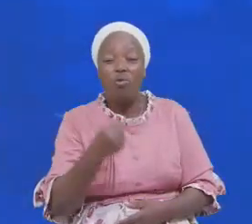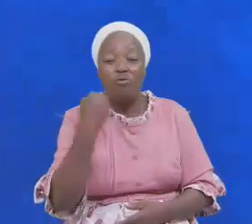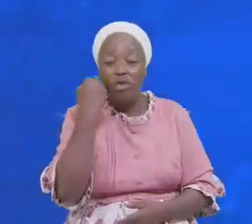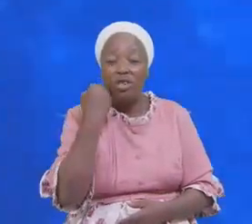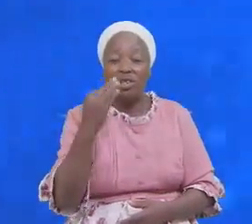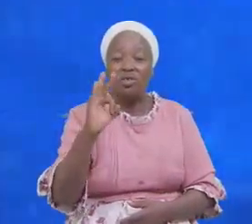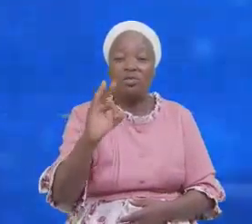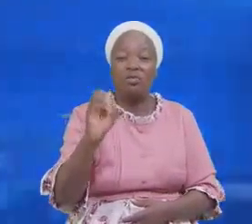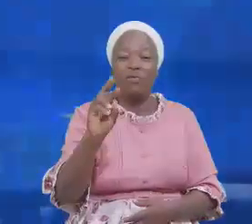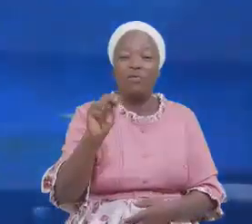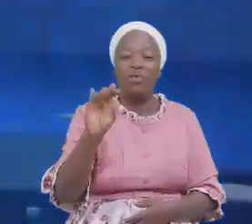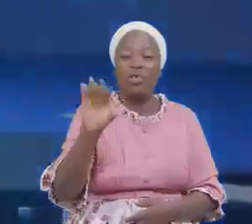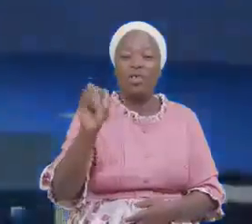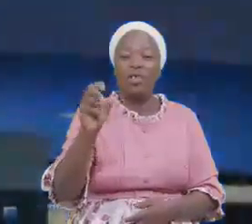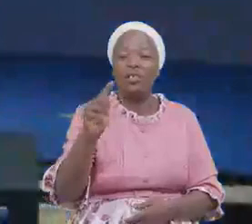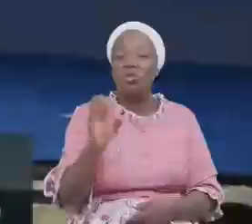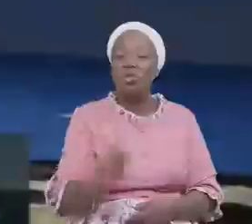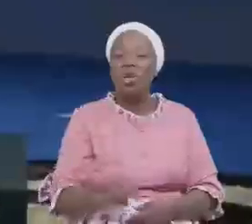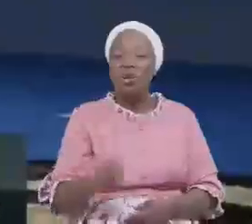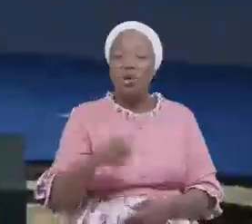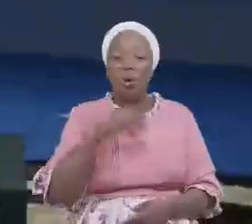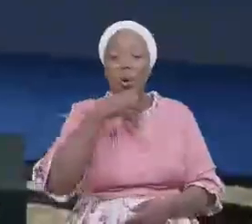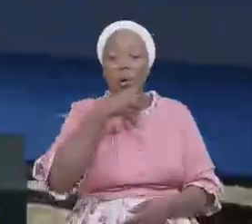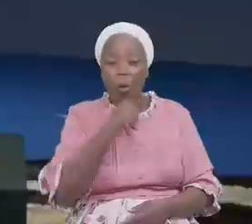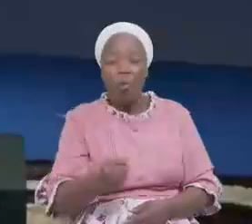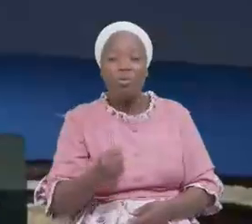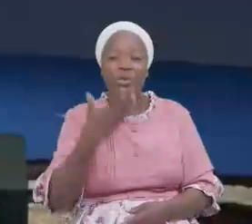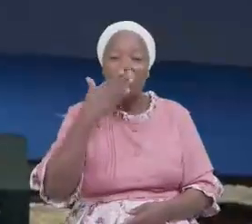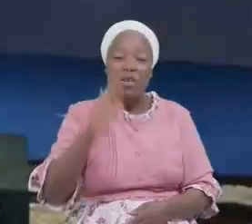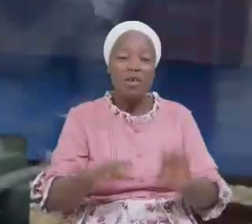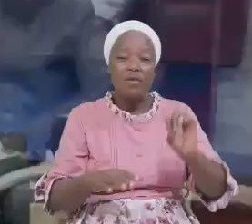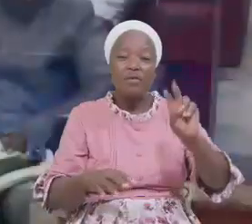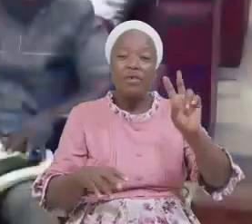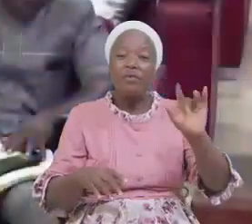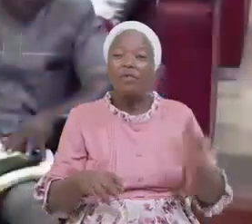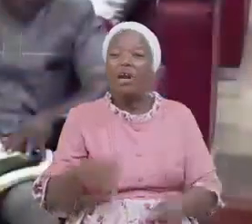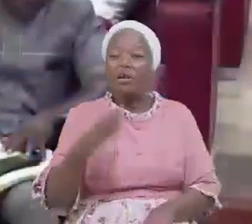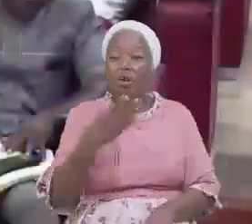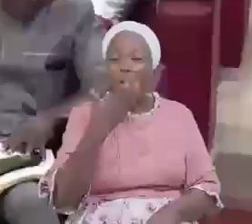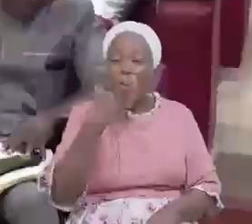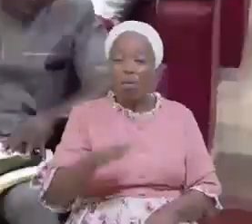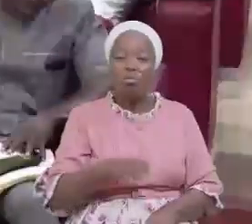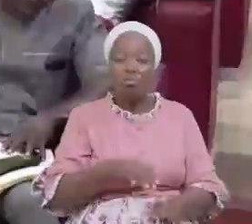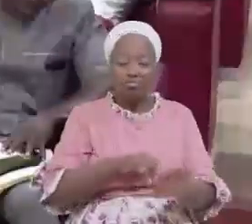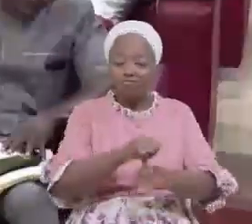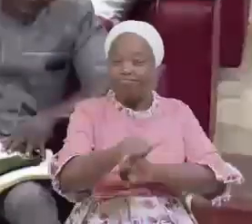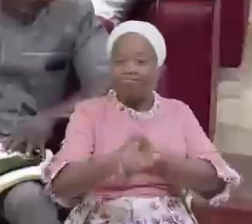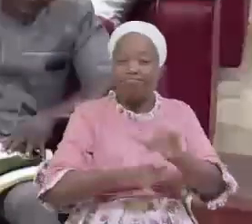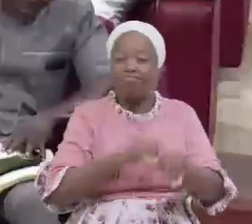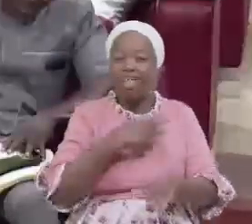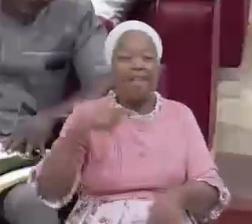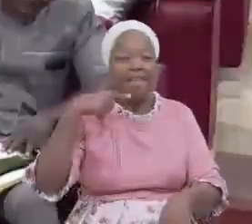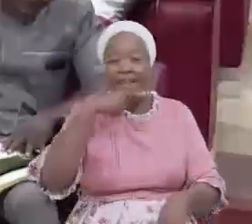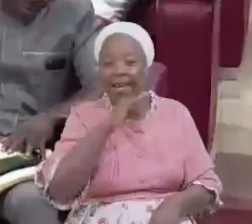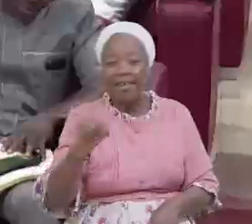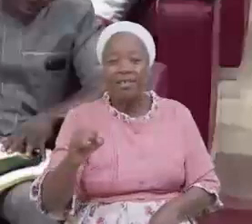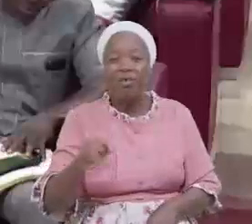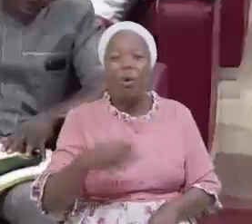Old evil. Old deception and lying. Old